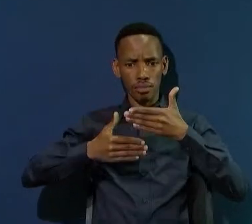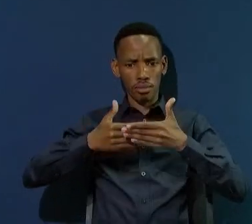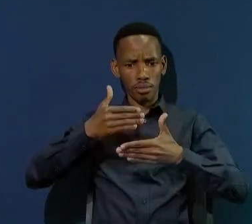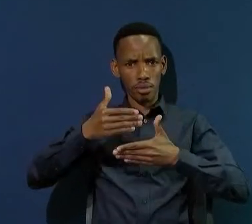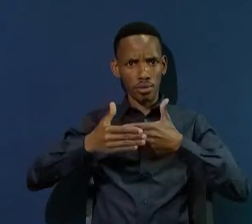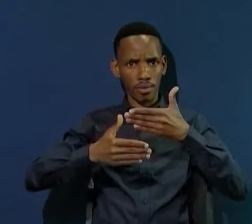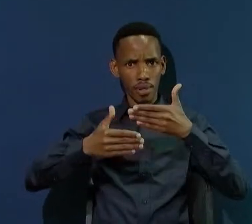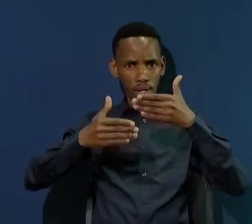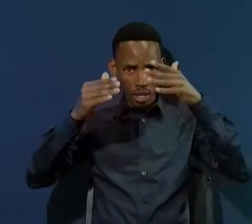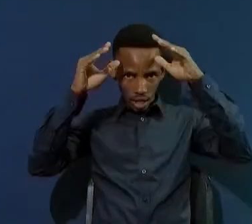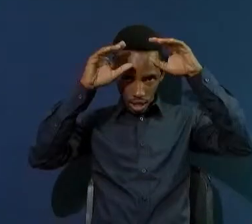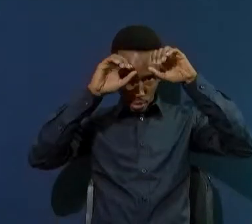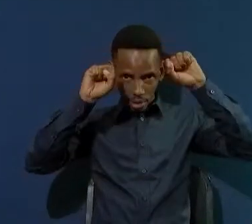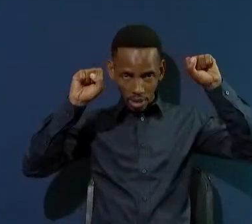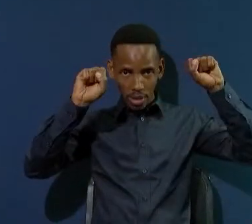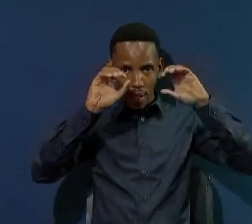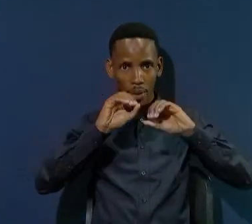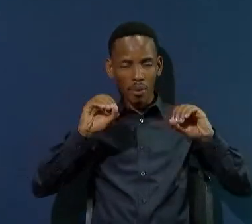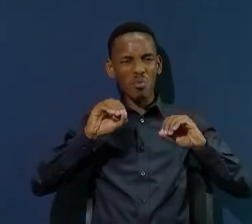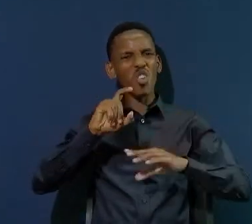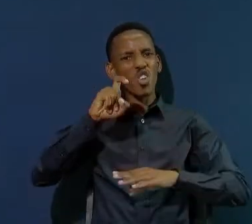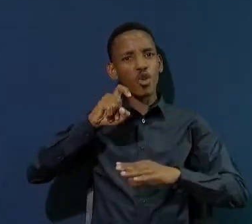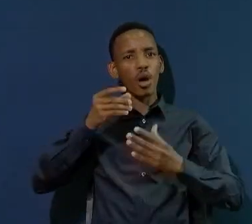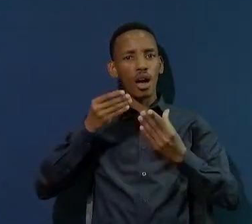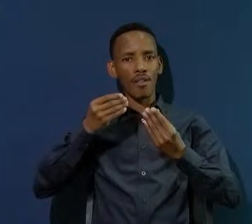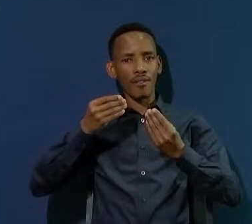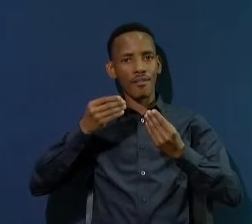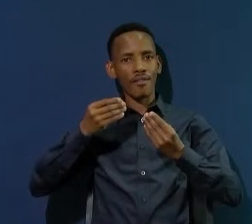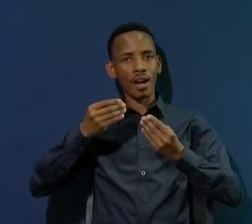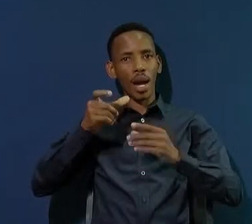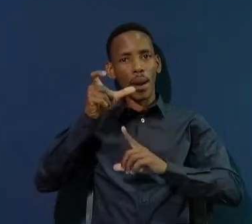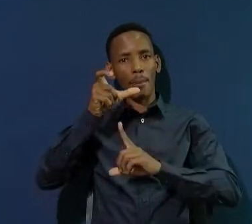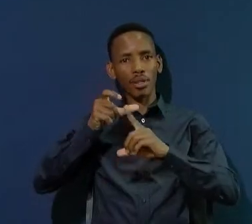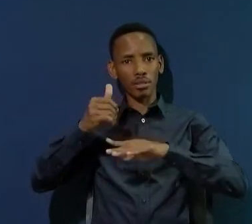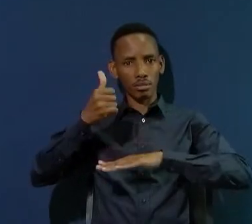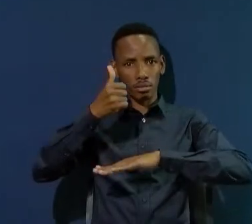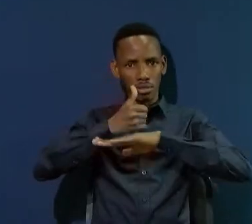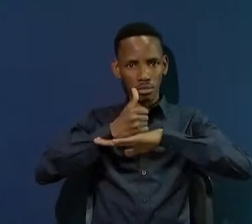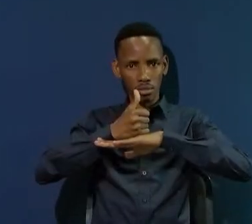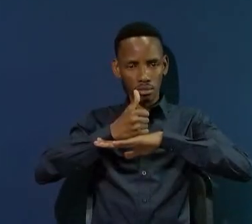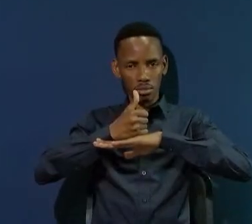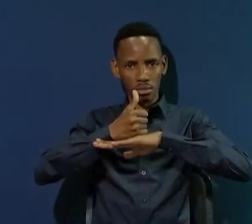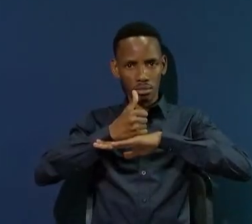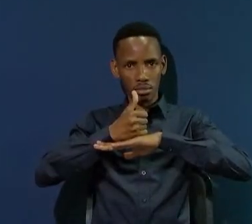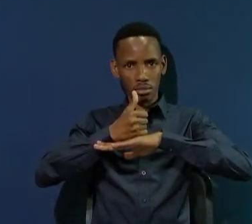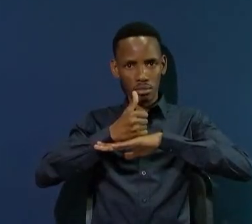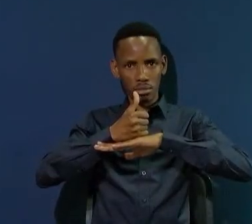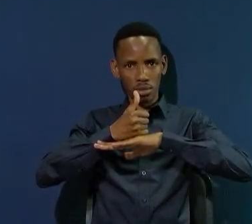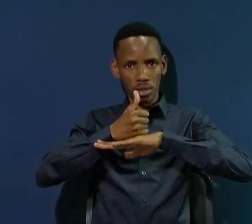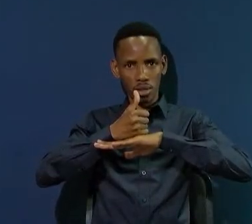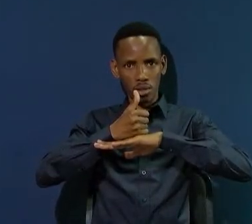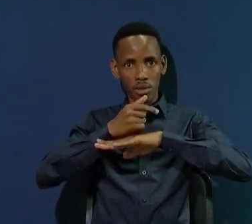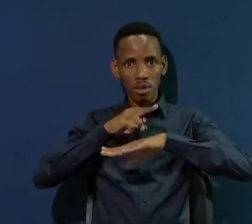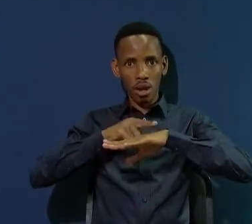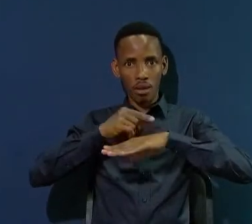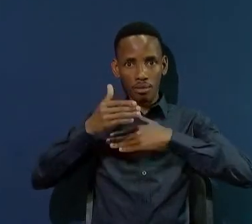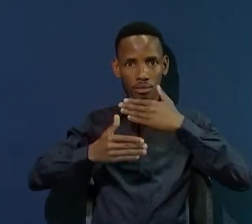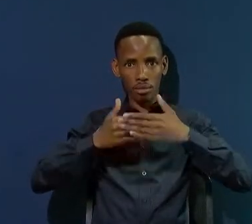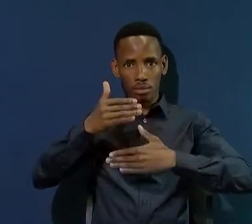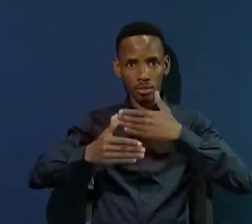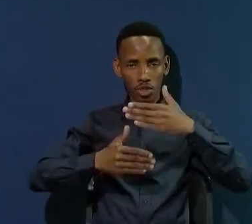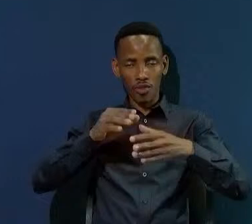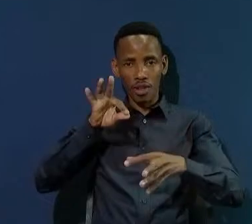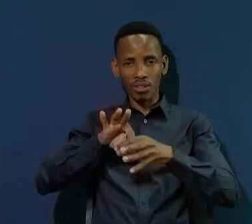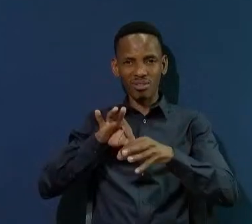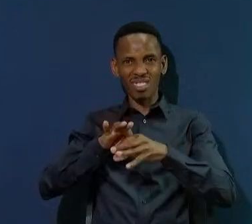nne le governance e diragalang ga re ntse re le mo thulaganyong ya go baakanyetsa ditlhopho re wa ba le teng ehe